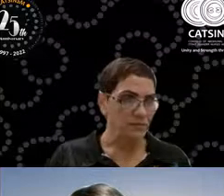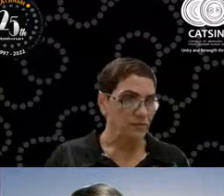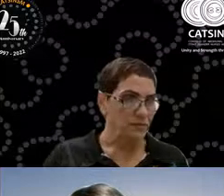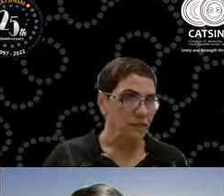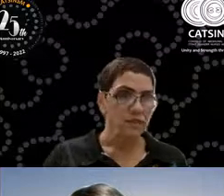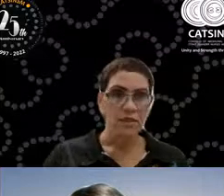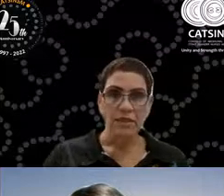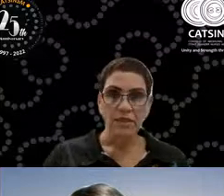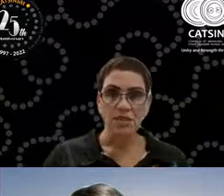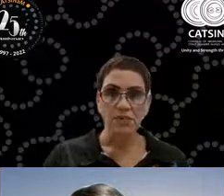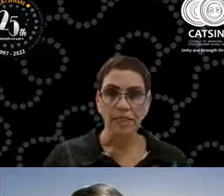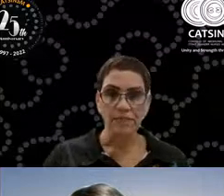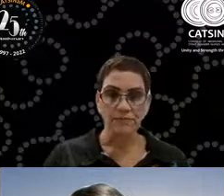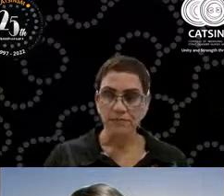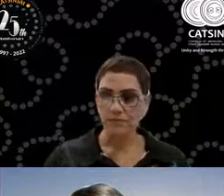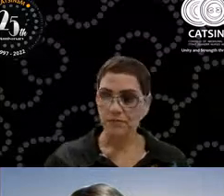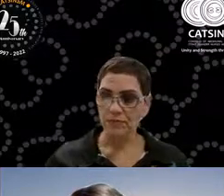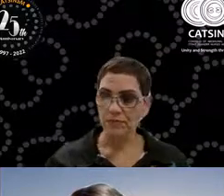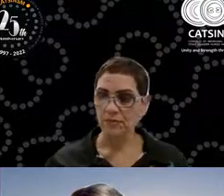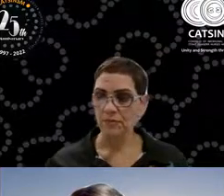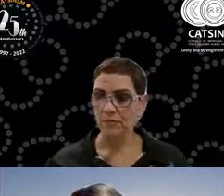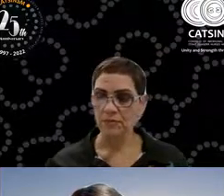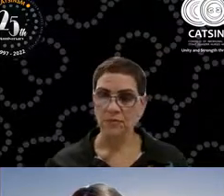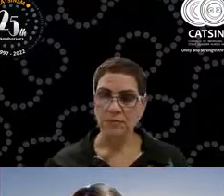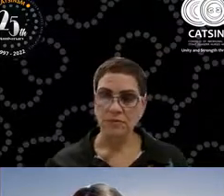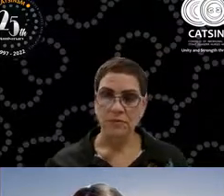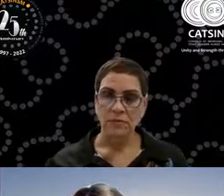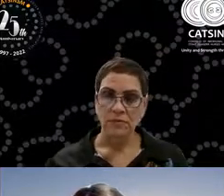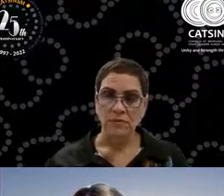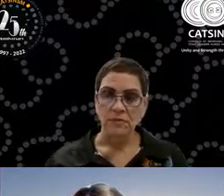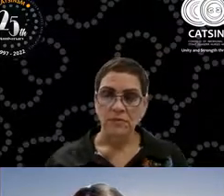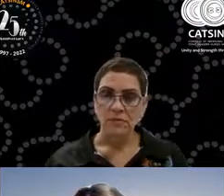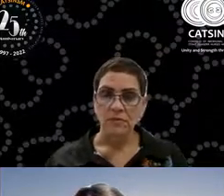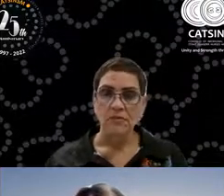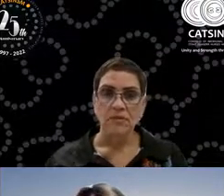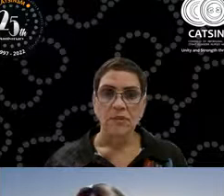level. Thanks, Reeden.